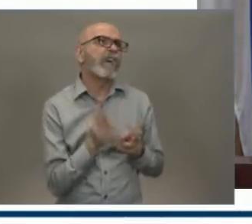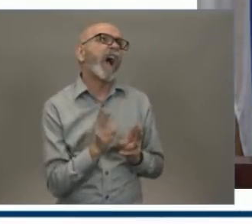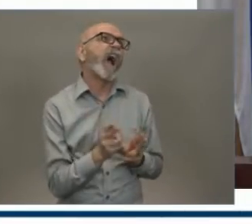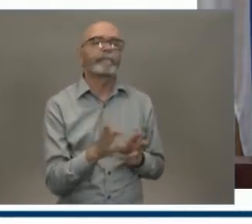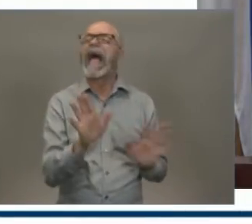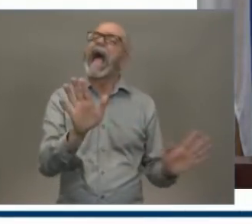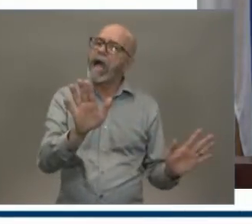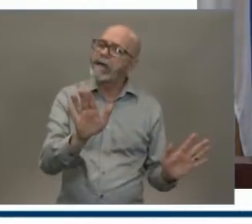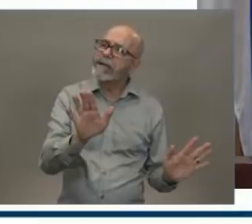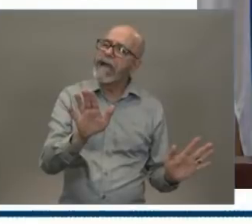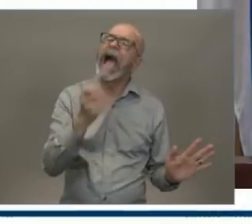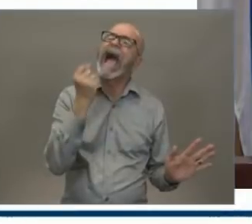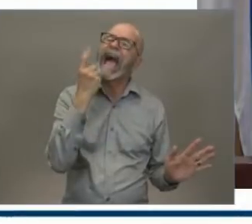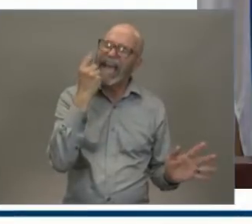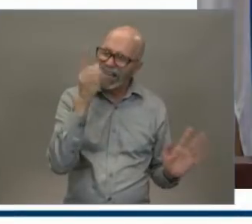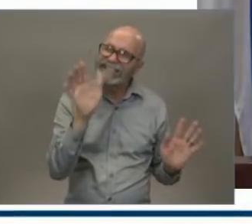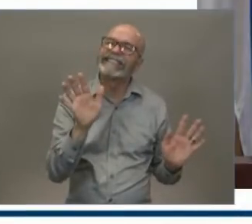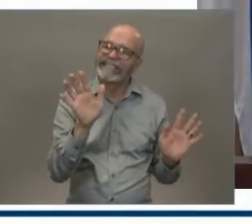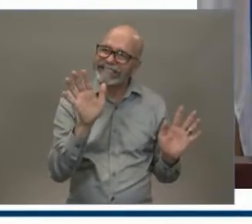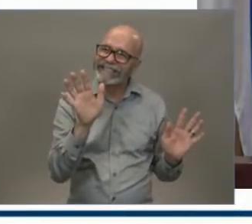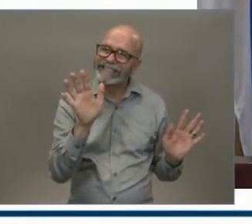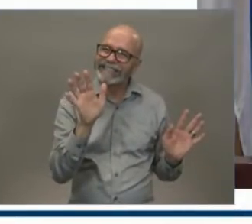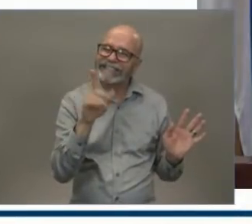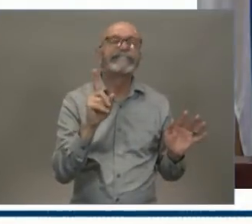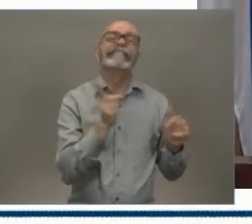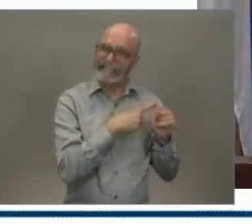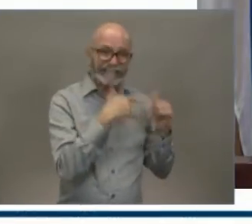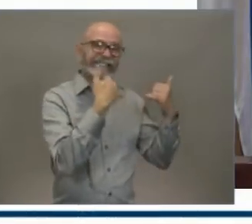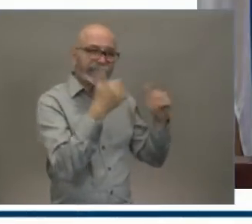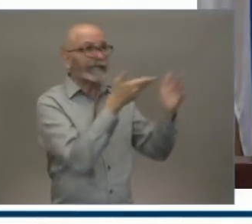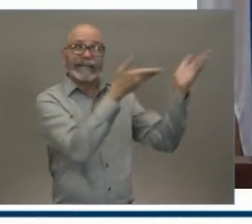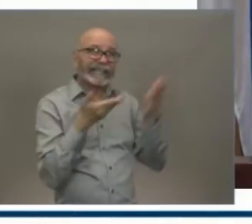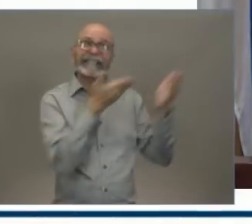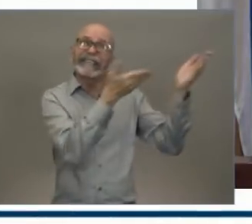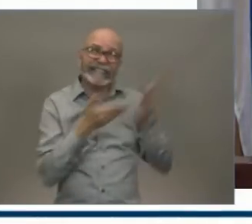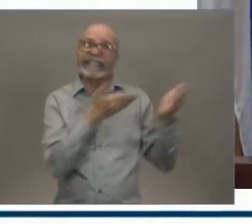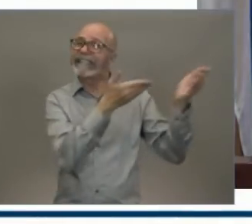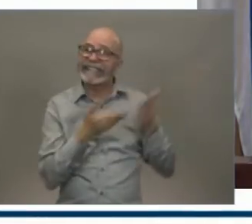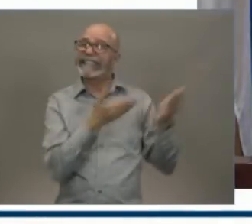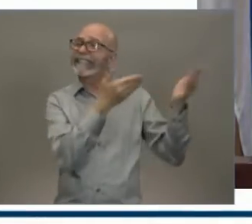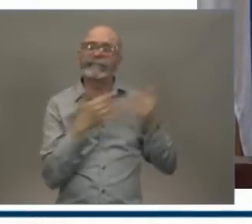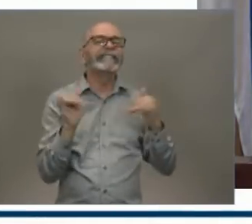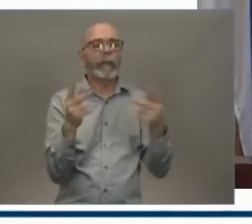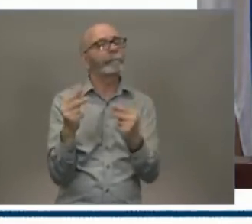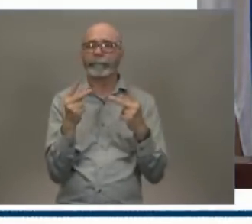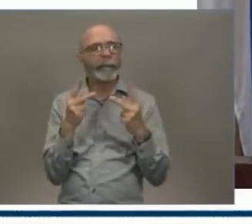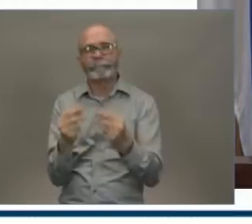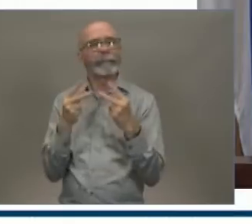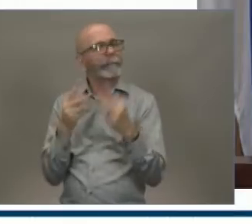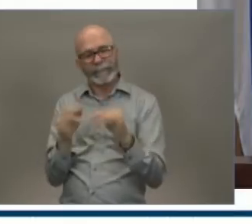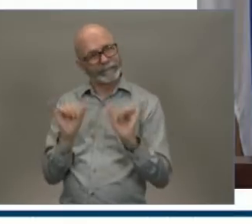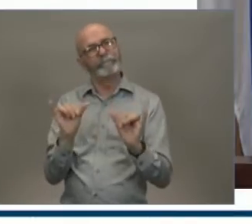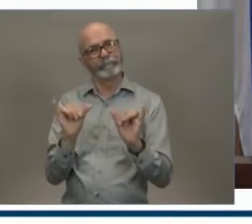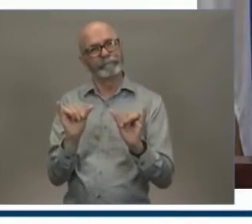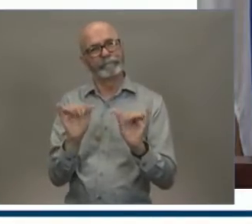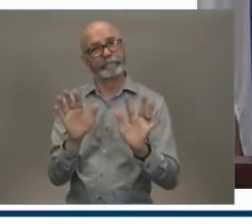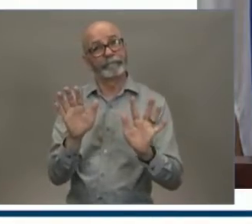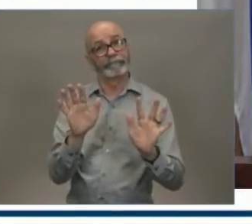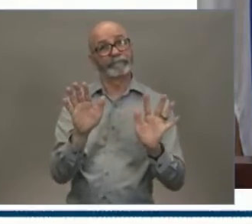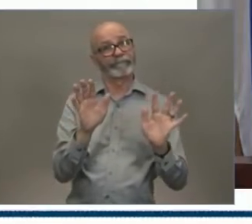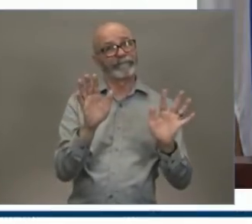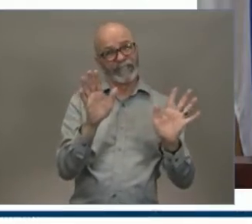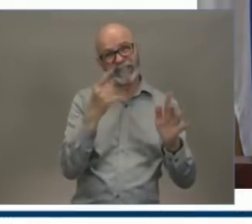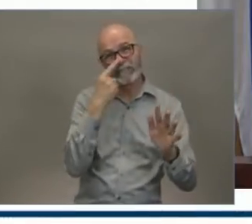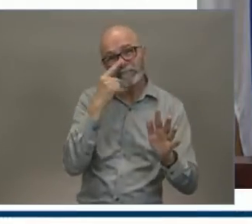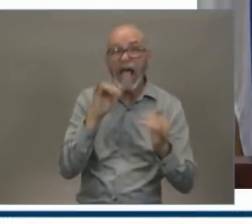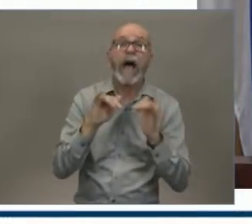ensure that we have a consistent vaccination program across our province. I just asked you how you were. Obviously, you can't answer, but